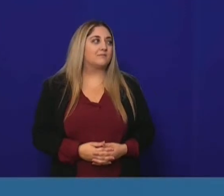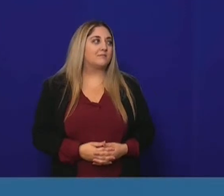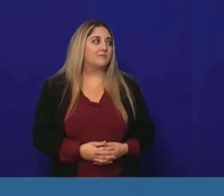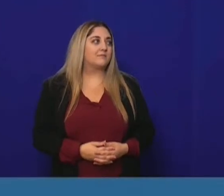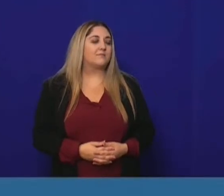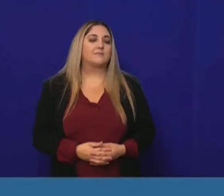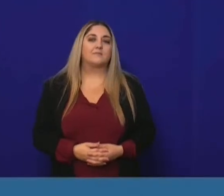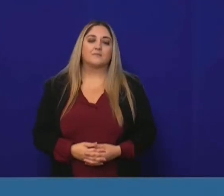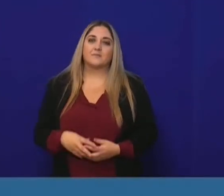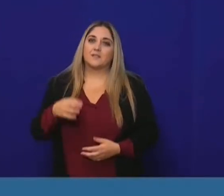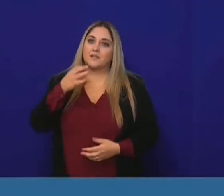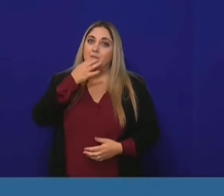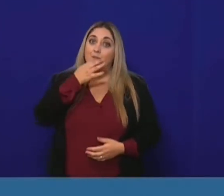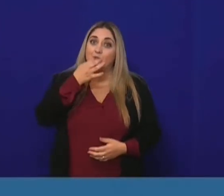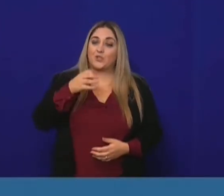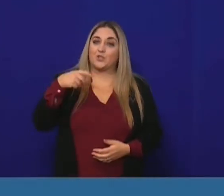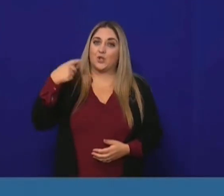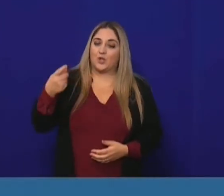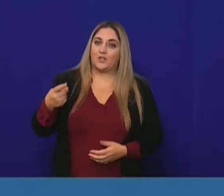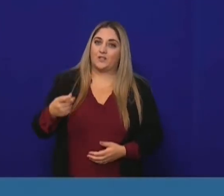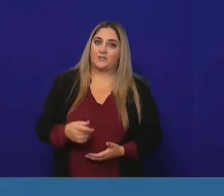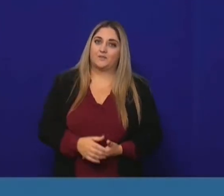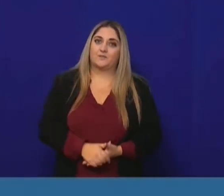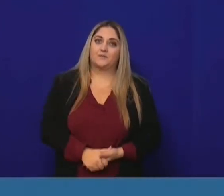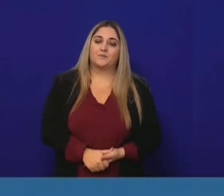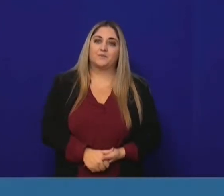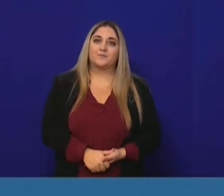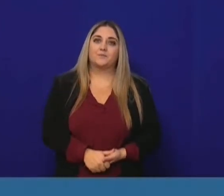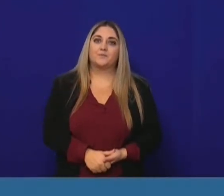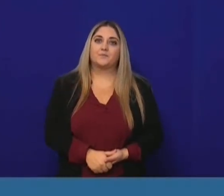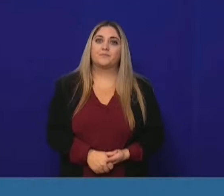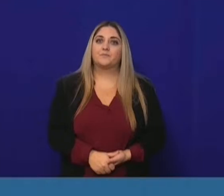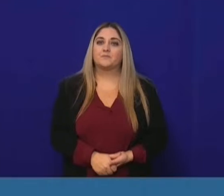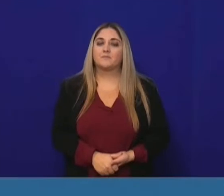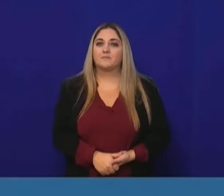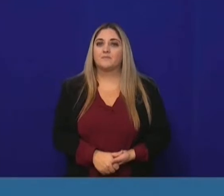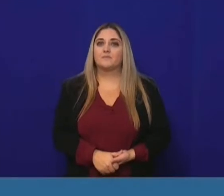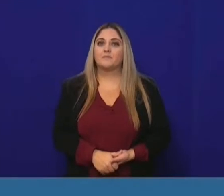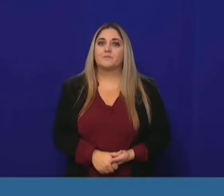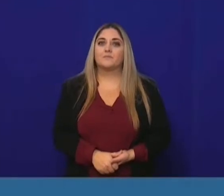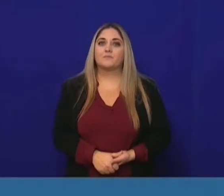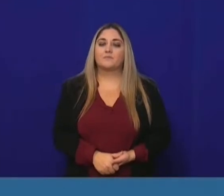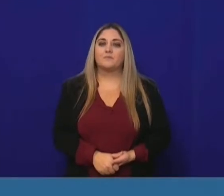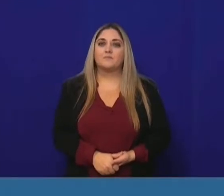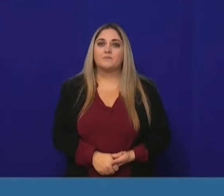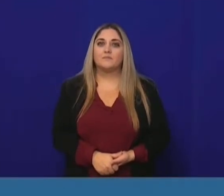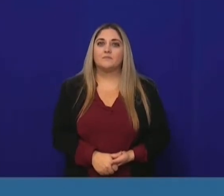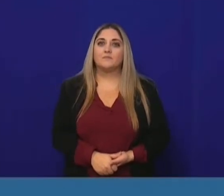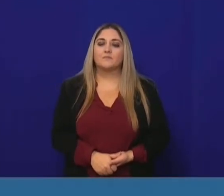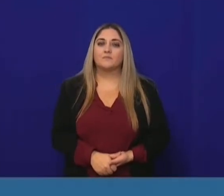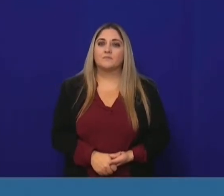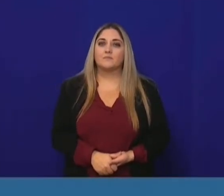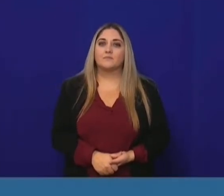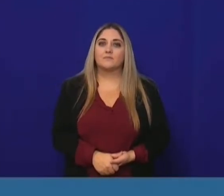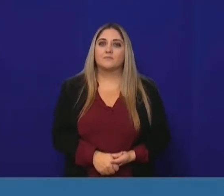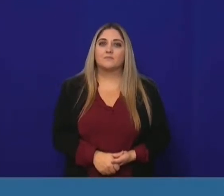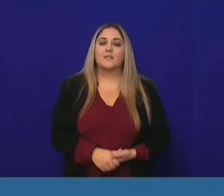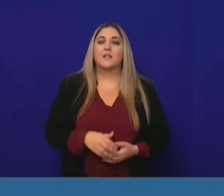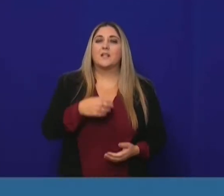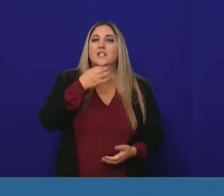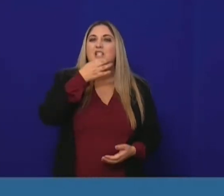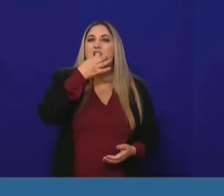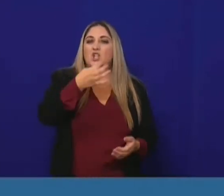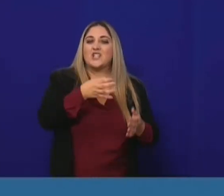Well, of-sinar tajjeb, Professor Gawci, Jessica Rena mit-Times of Malta. L-mistoqsija, forsi nkompli mal-mistoqsija tal-kollega